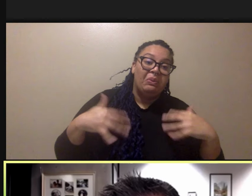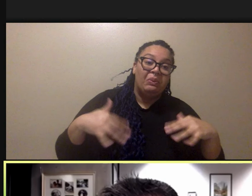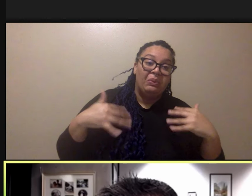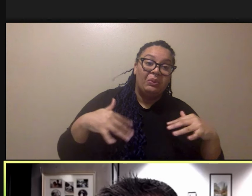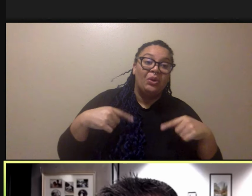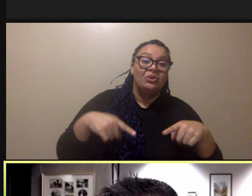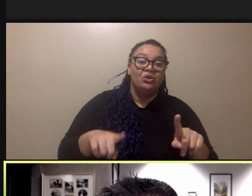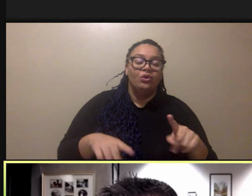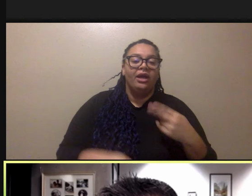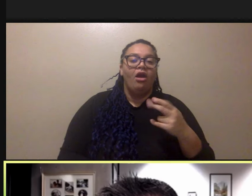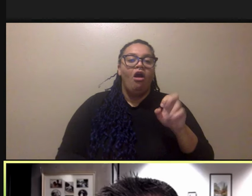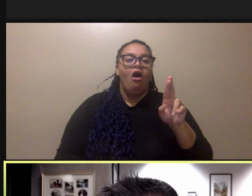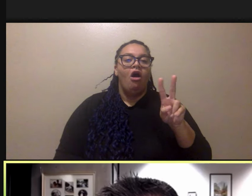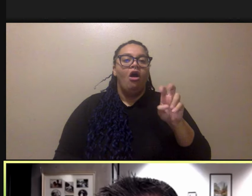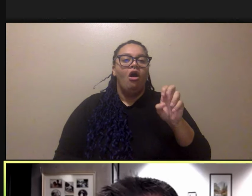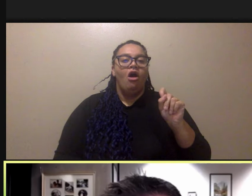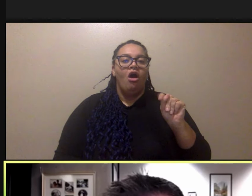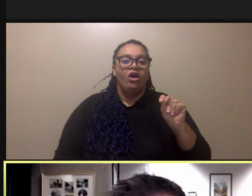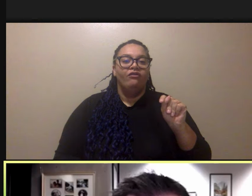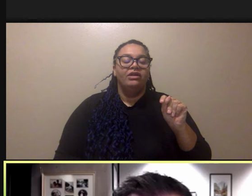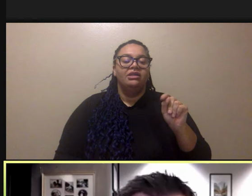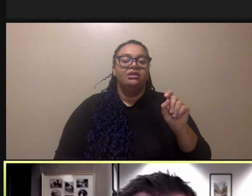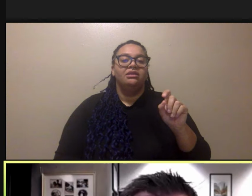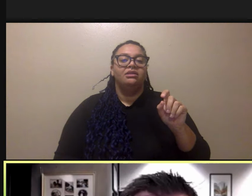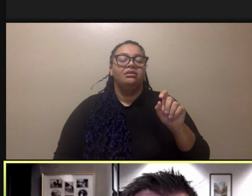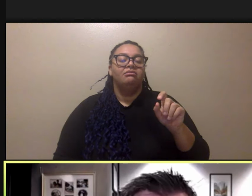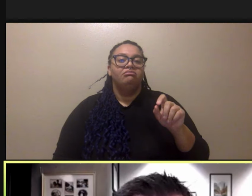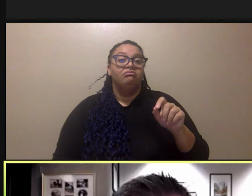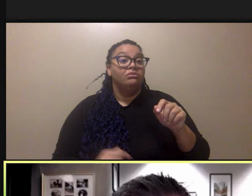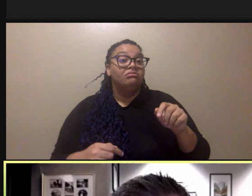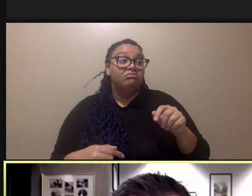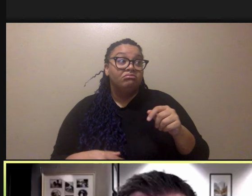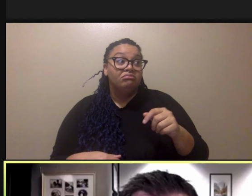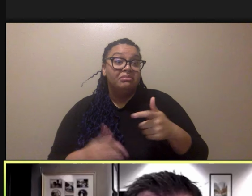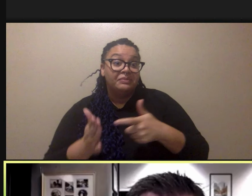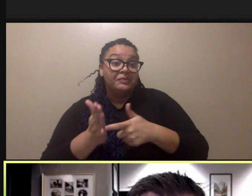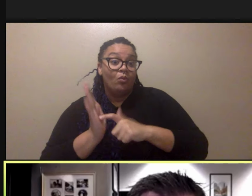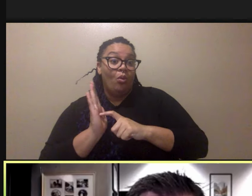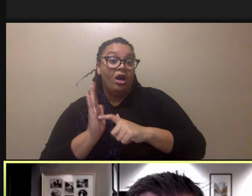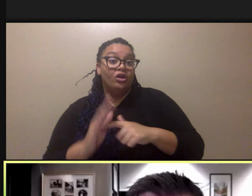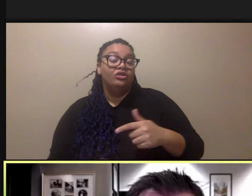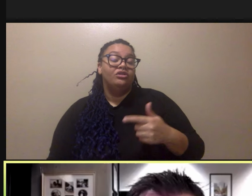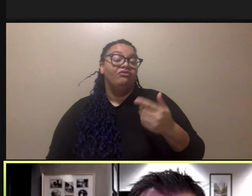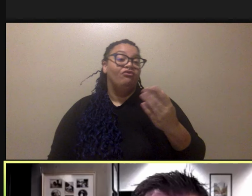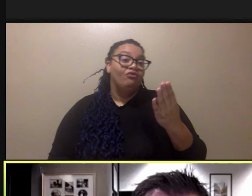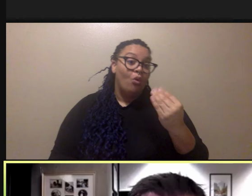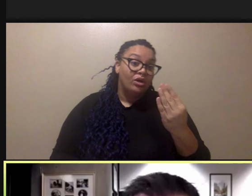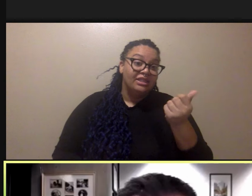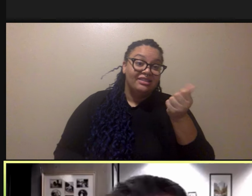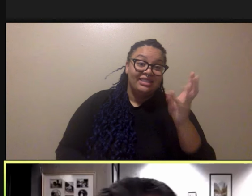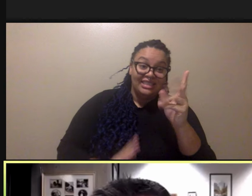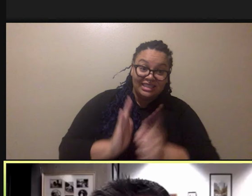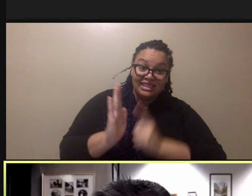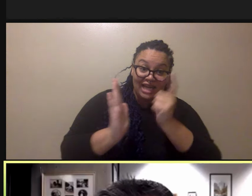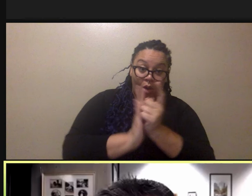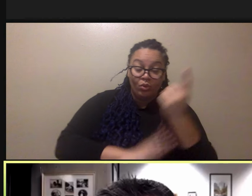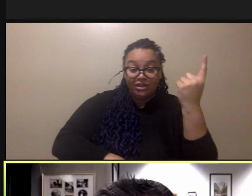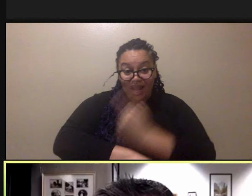During the harvest season, it requires sometimes like 16, 18 hour days to harvest it at the right time, given the technology of the